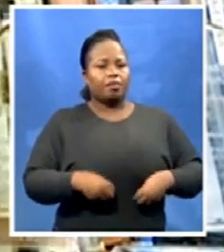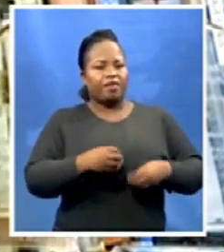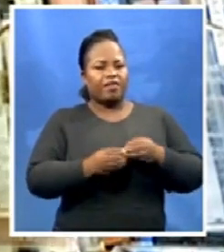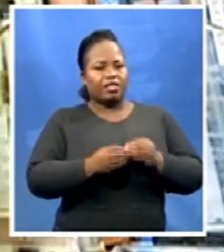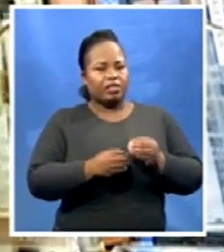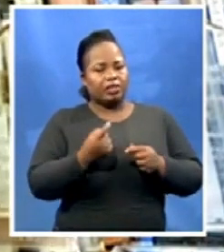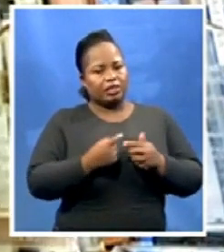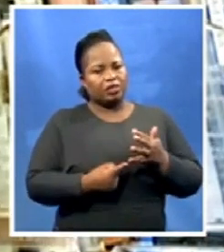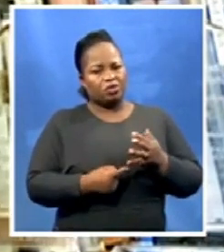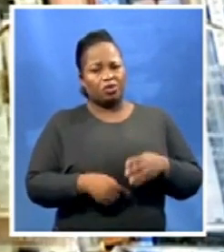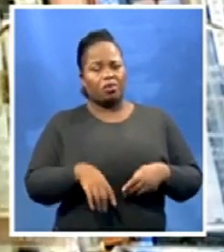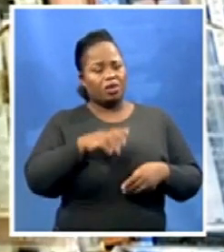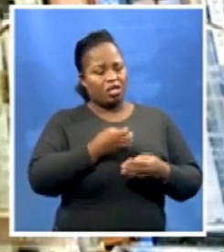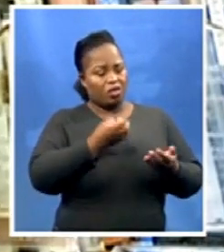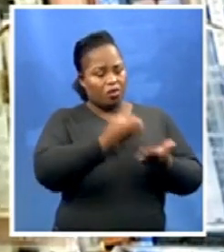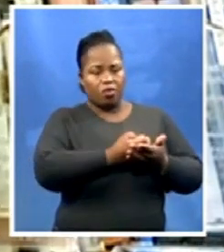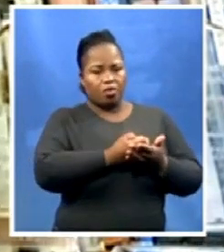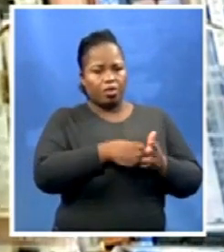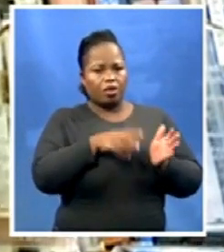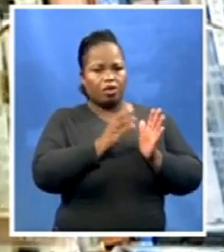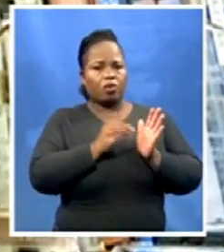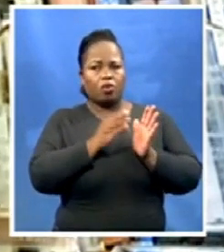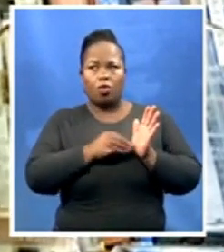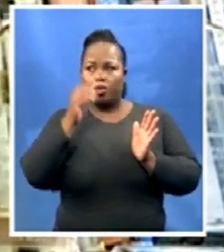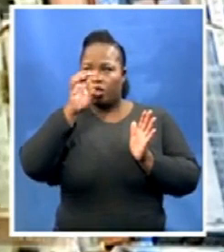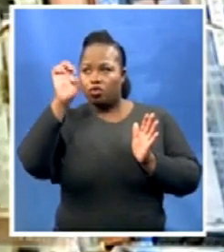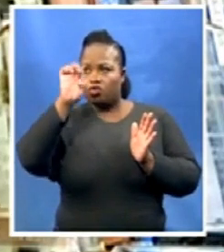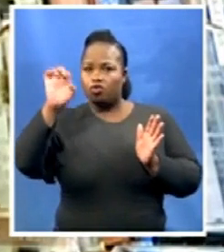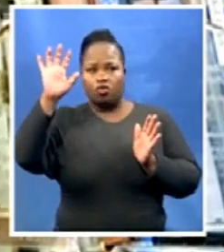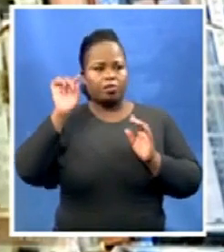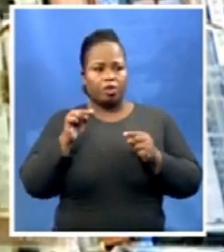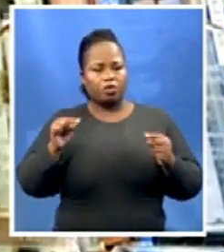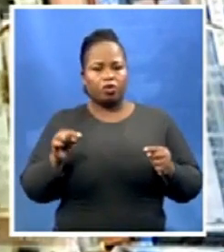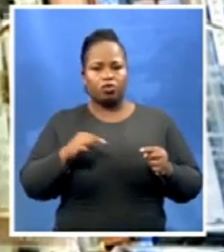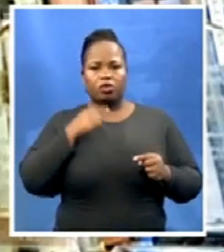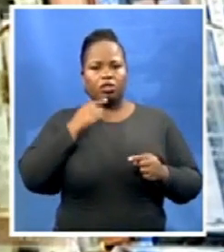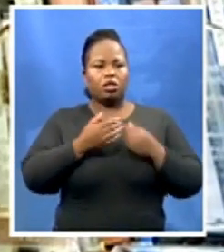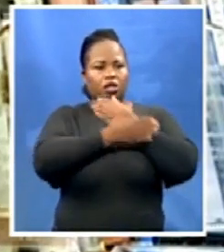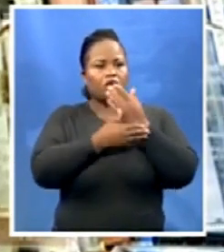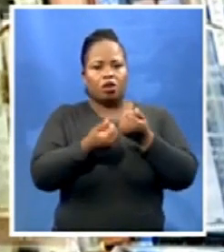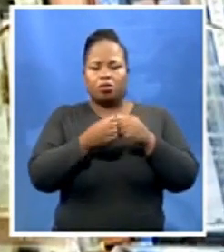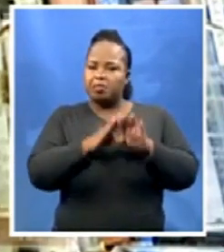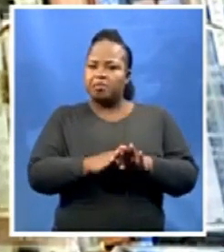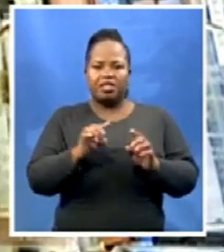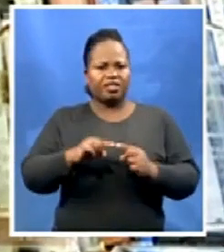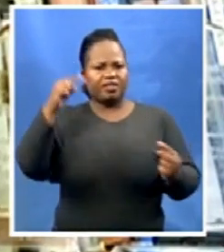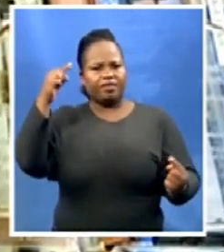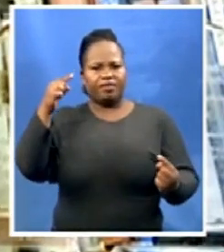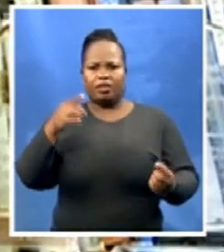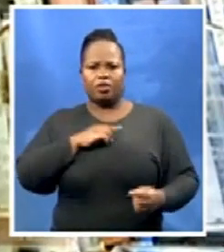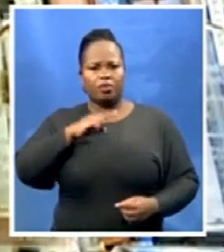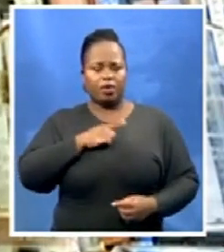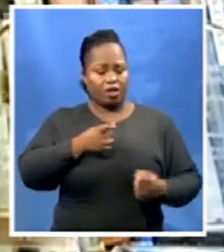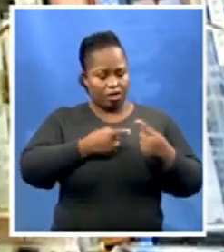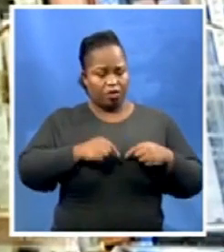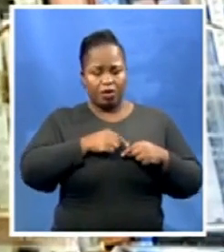copy Europe to say you are creating a lockdown, because we do not have the kind of jobs and